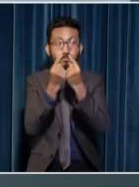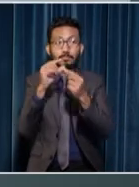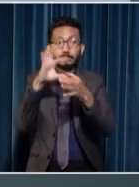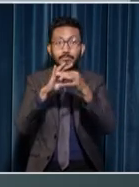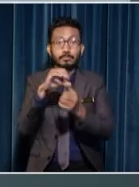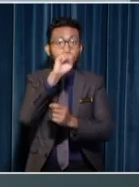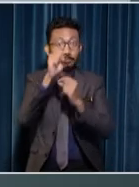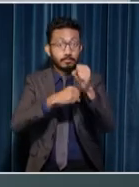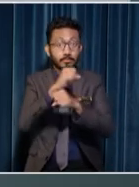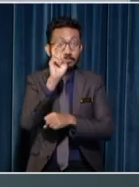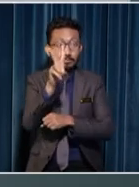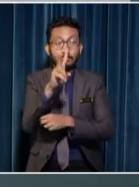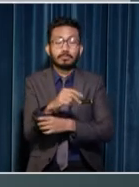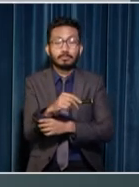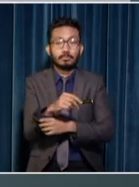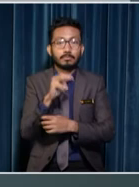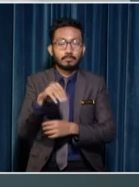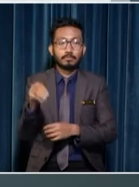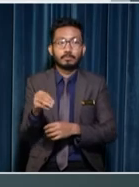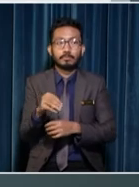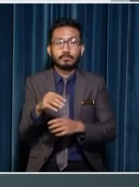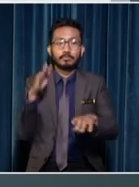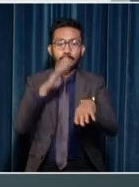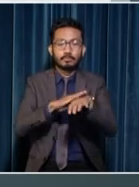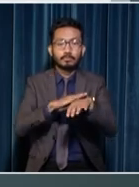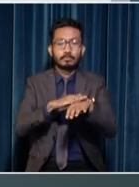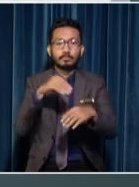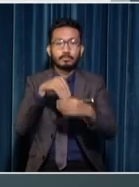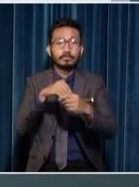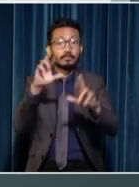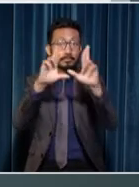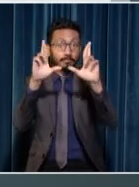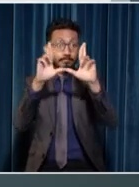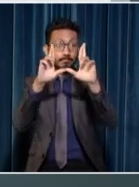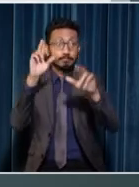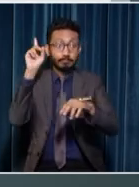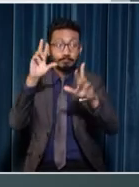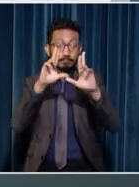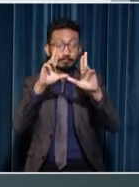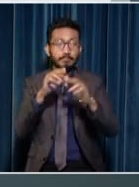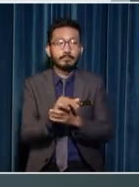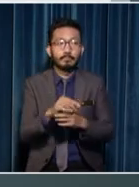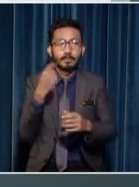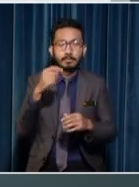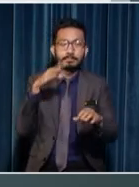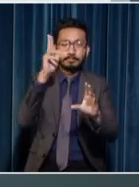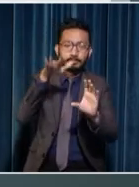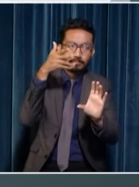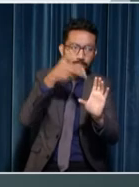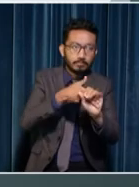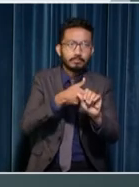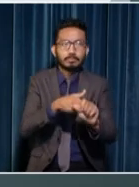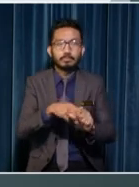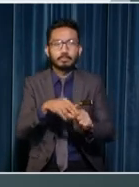Year 2 pupils are at the Aquaria KLCC. They enter